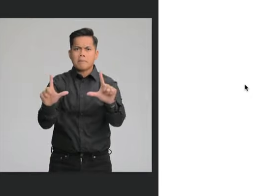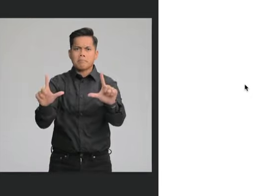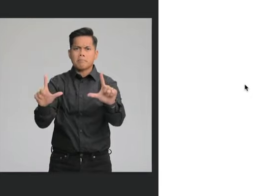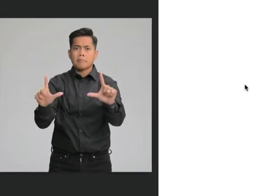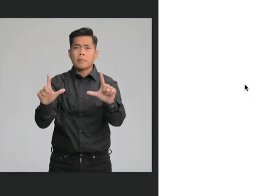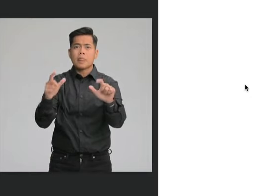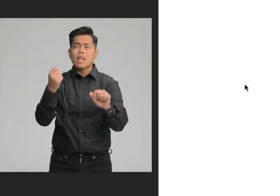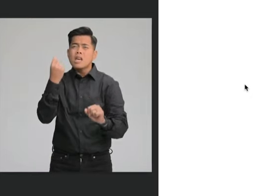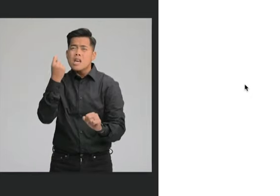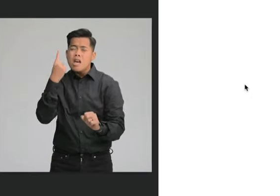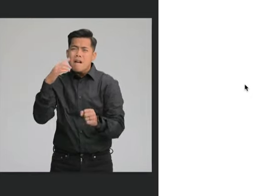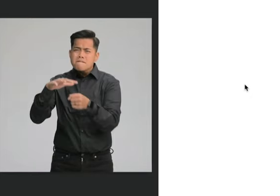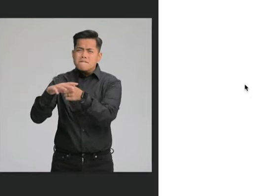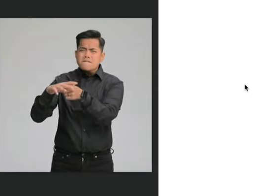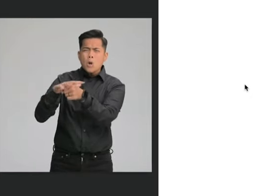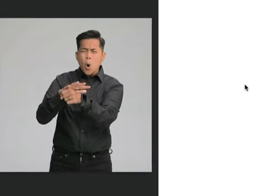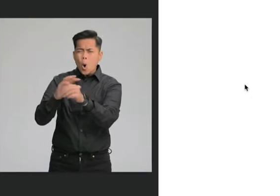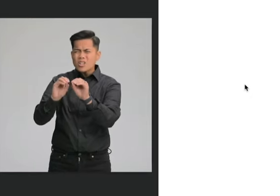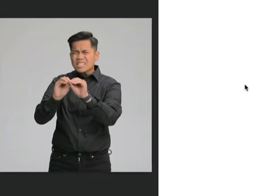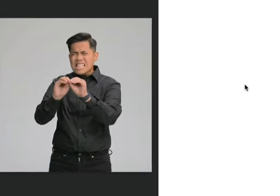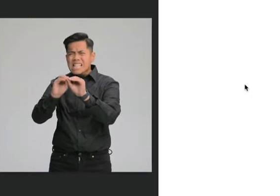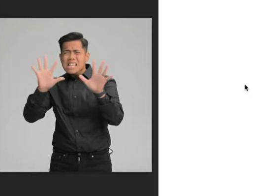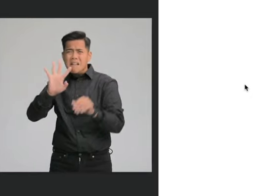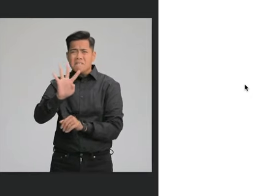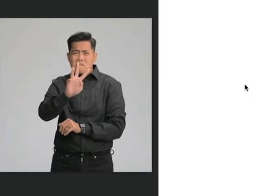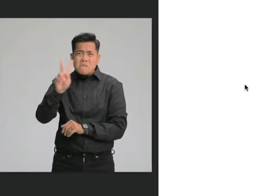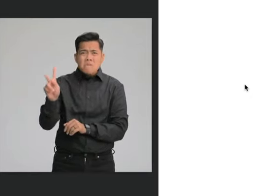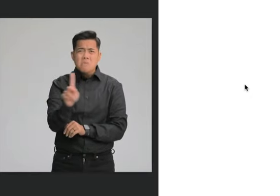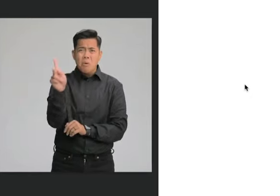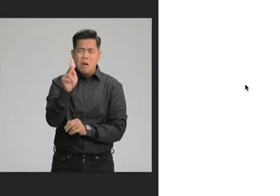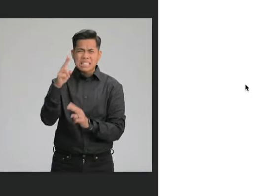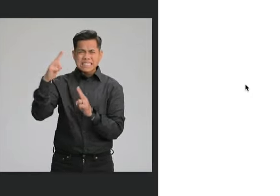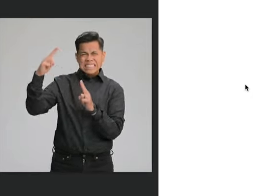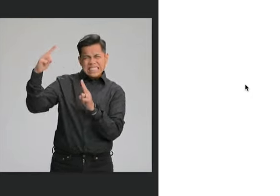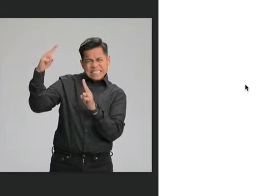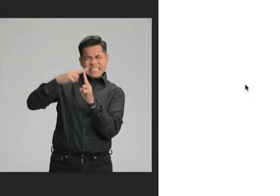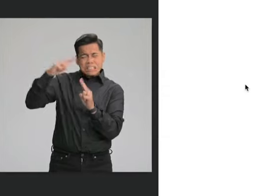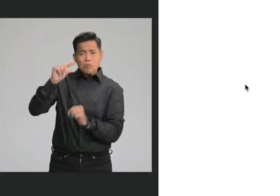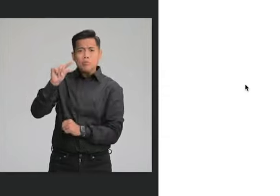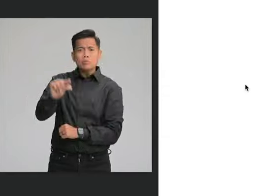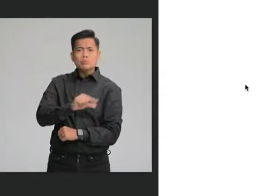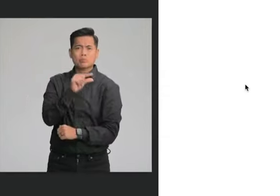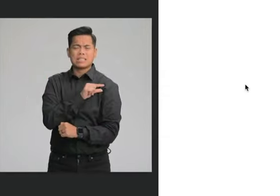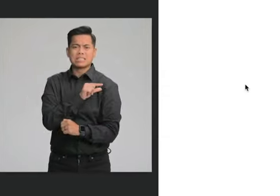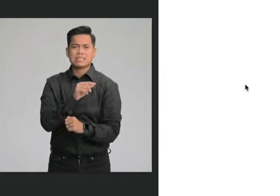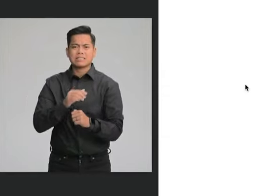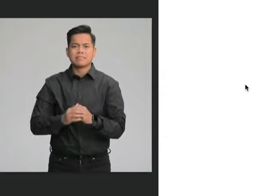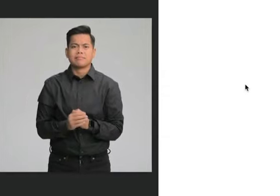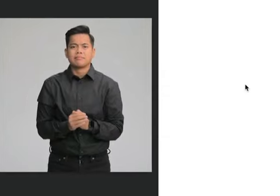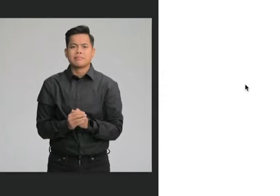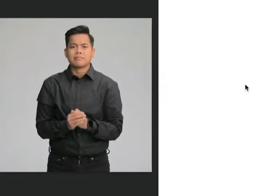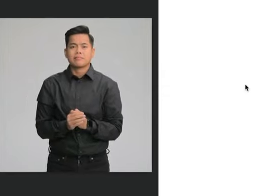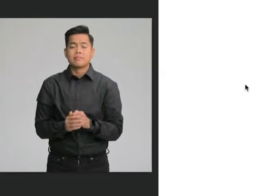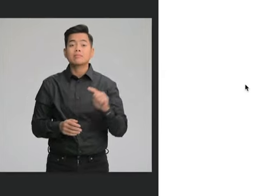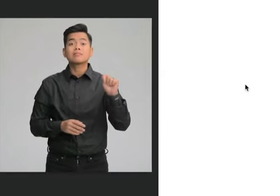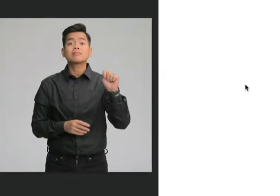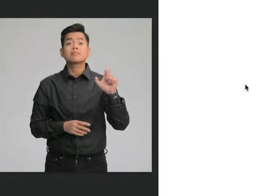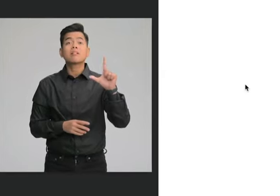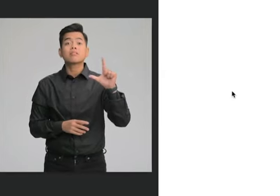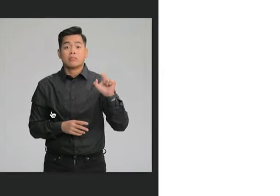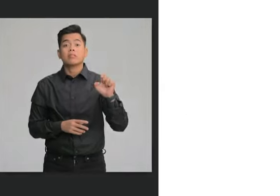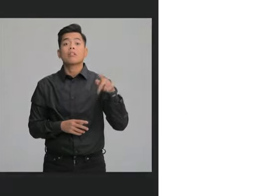the new sensor to deliver a full resolution photo and 4K video with optical quality.